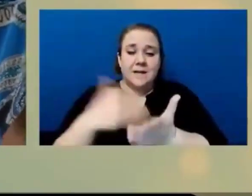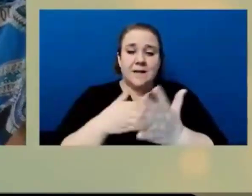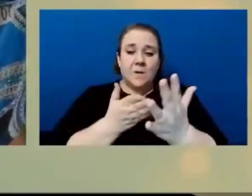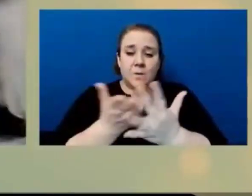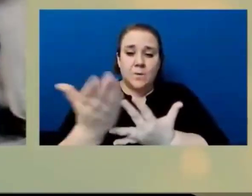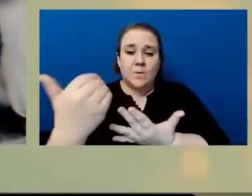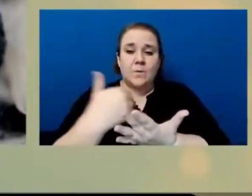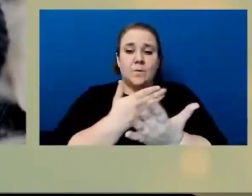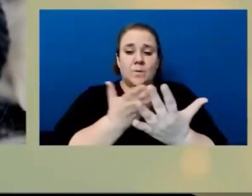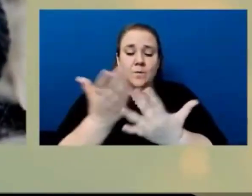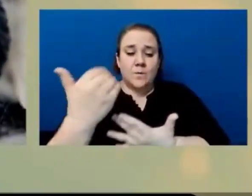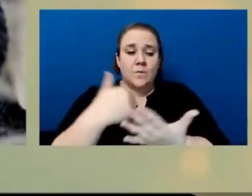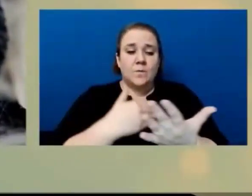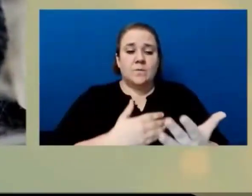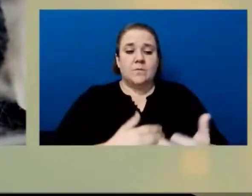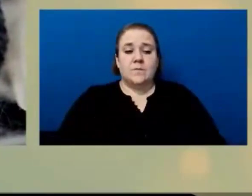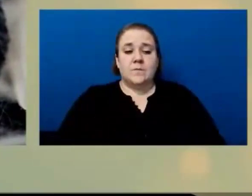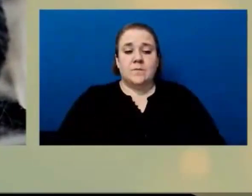again throughout the fabric,